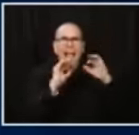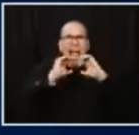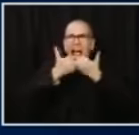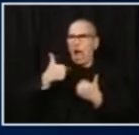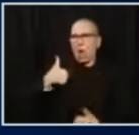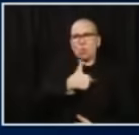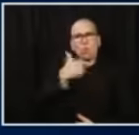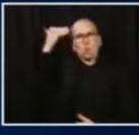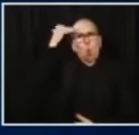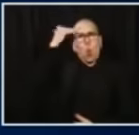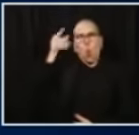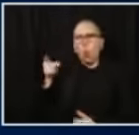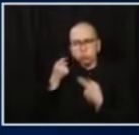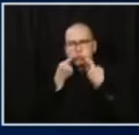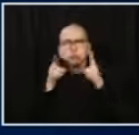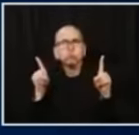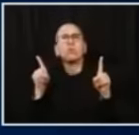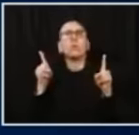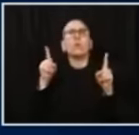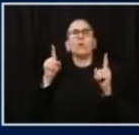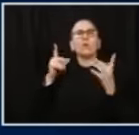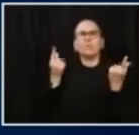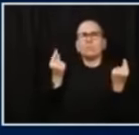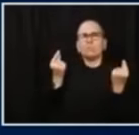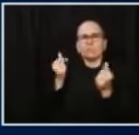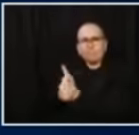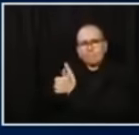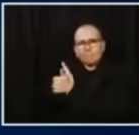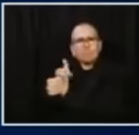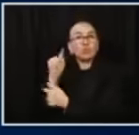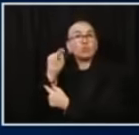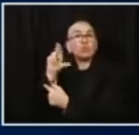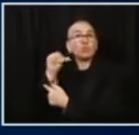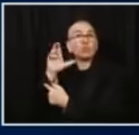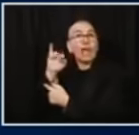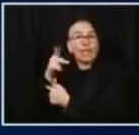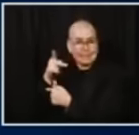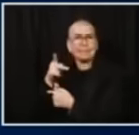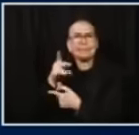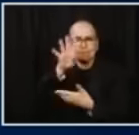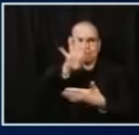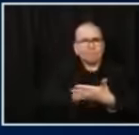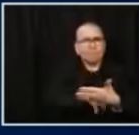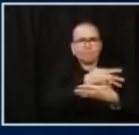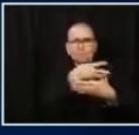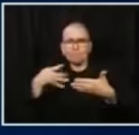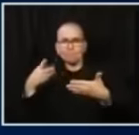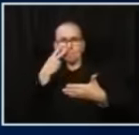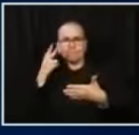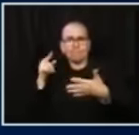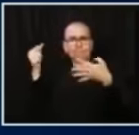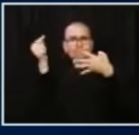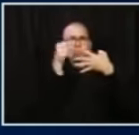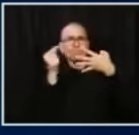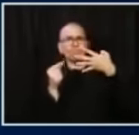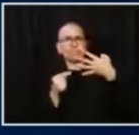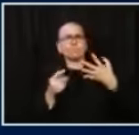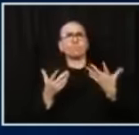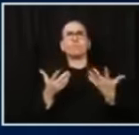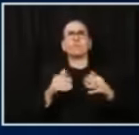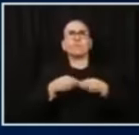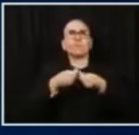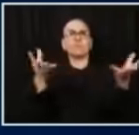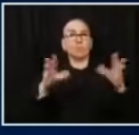be providing information on our website. We'll be letting you know how many providers we have enrolled, what our